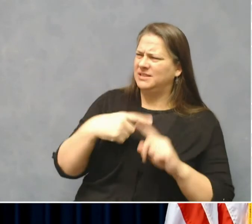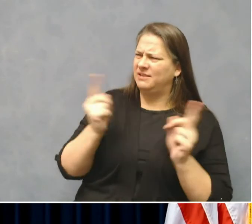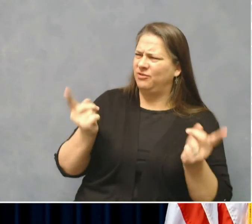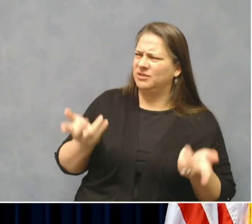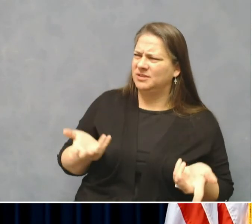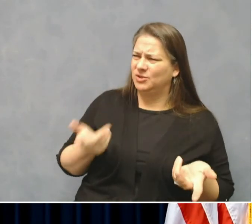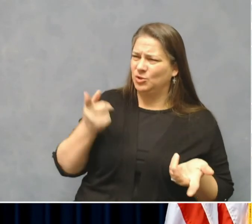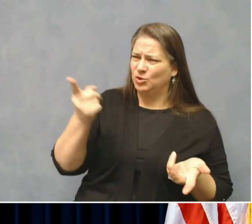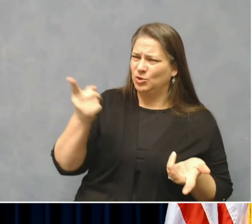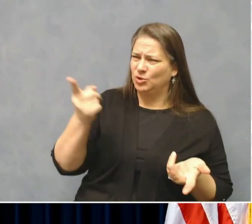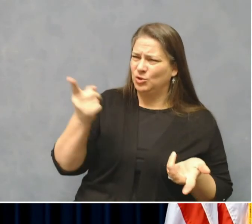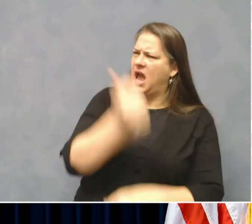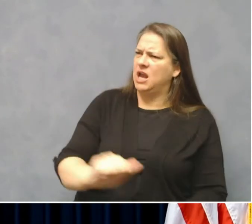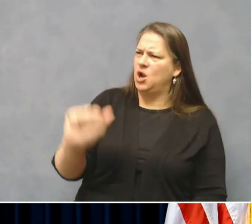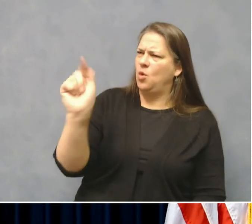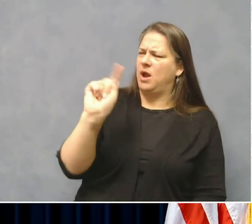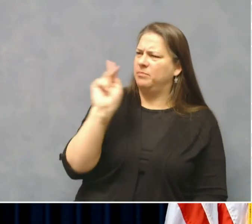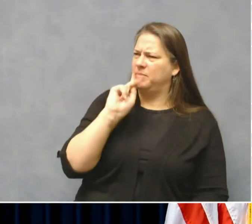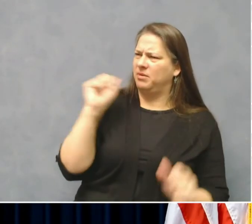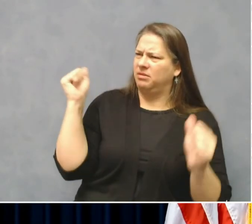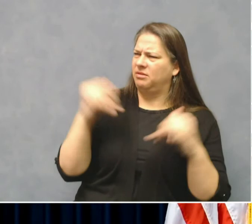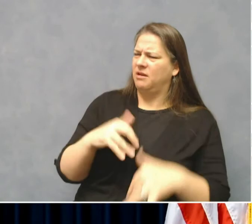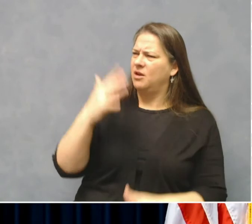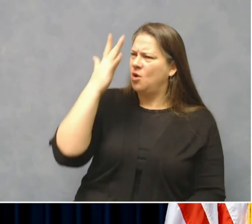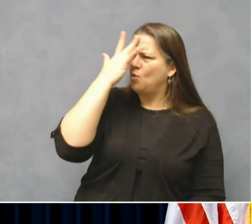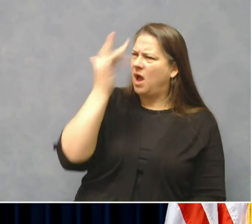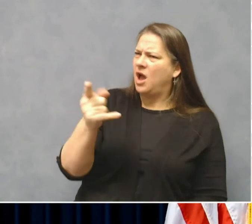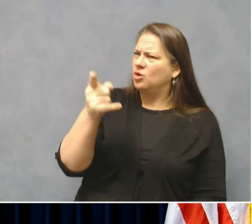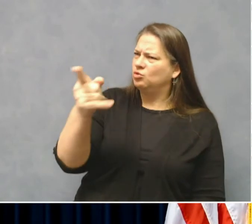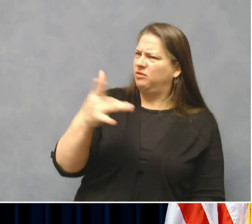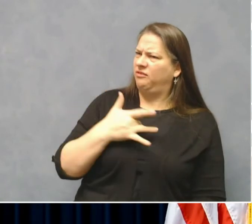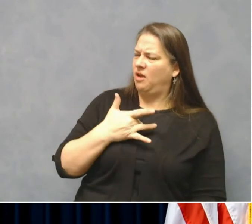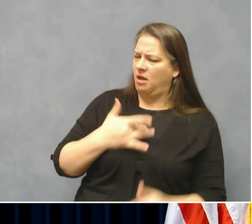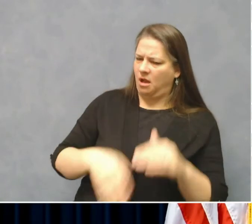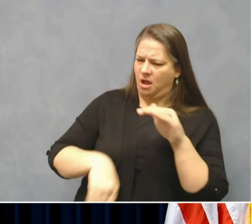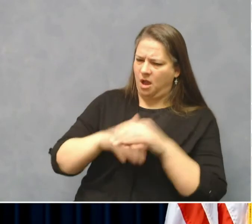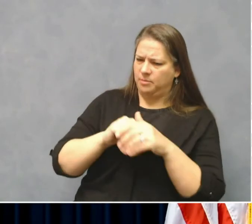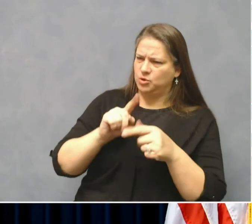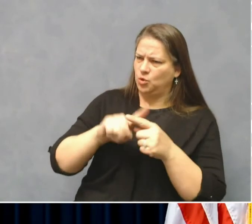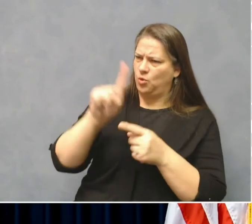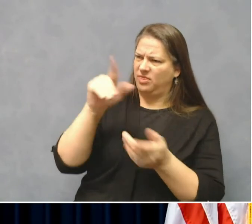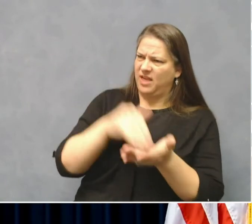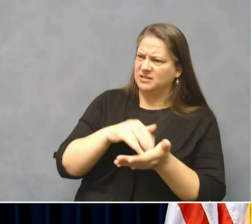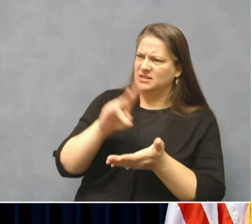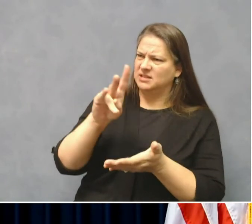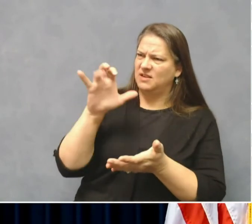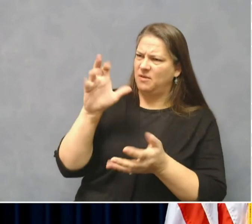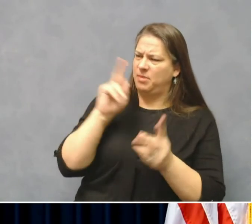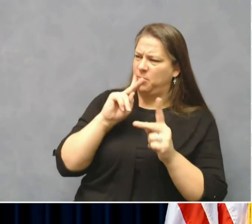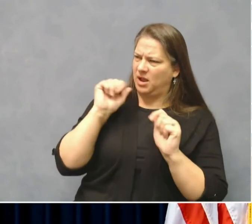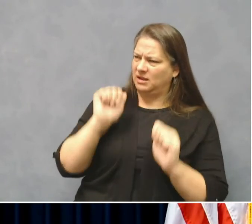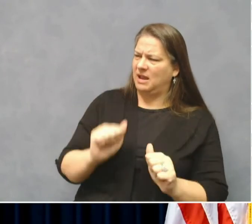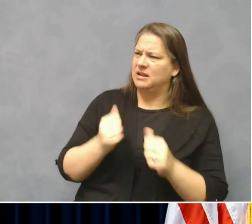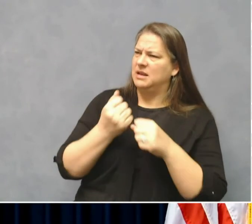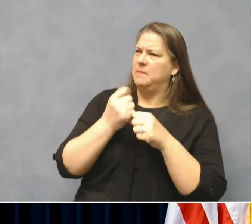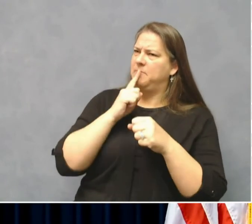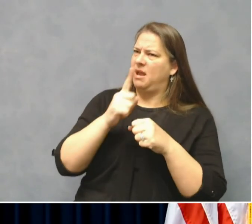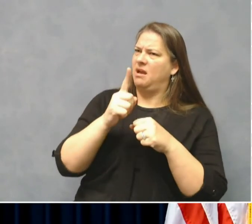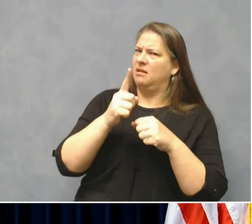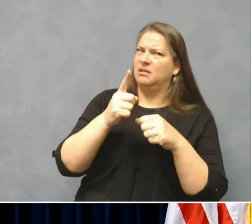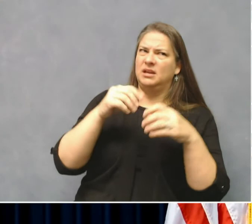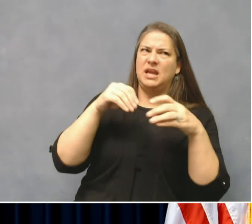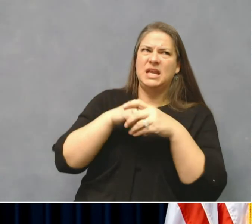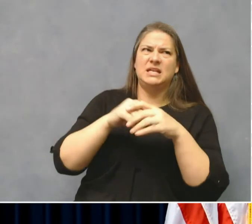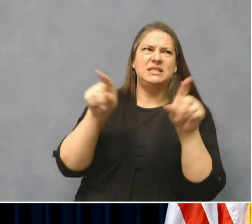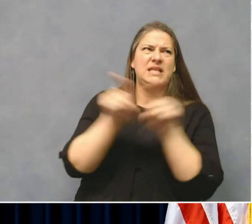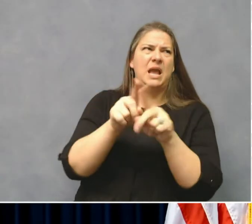ago, the virus gets in. Are you confident that up to 1,700 people can safely sit under the same roof playing